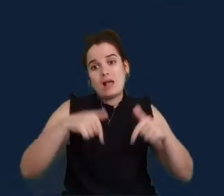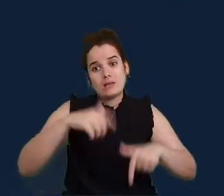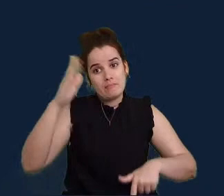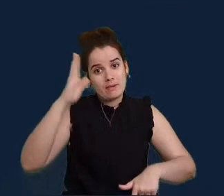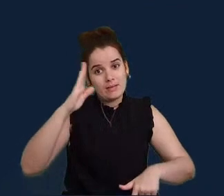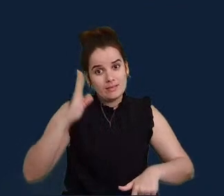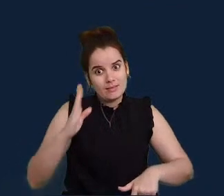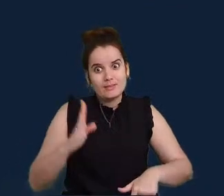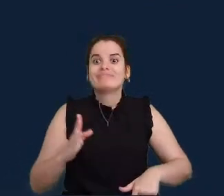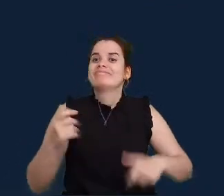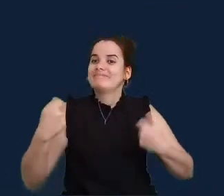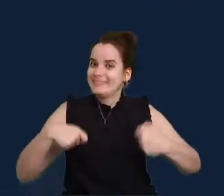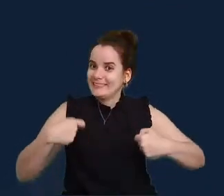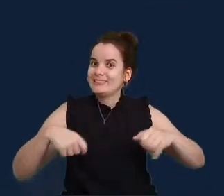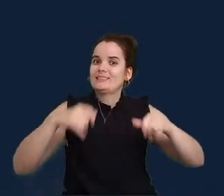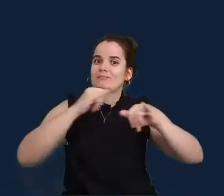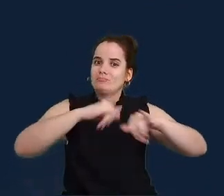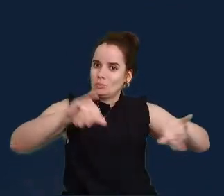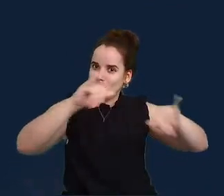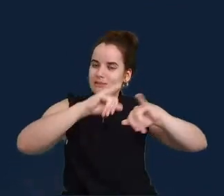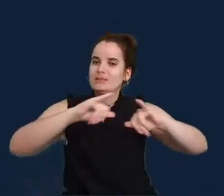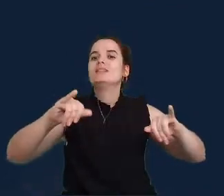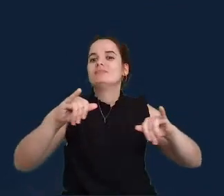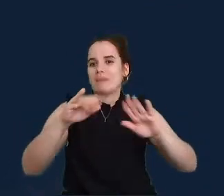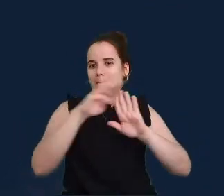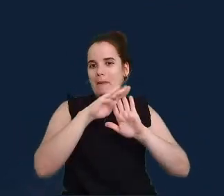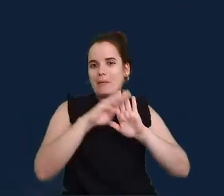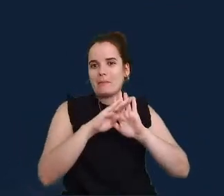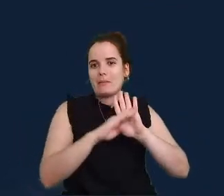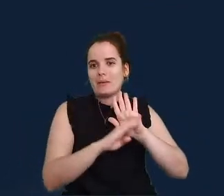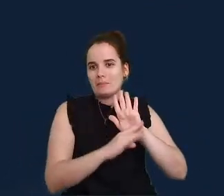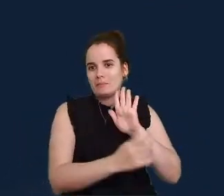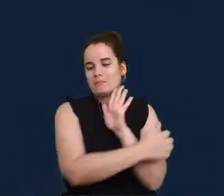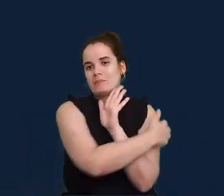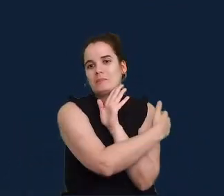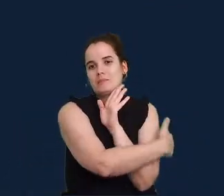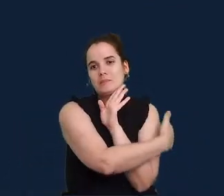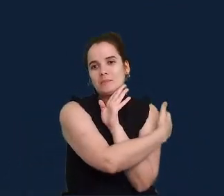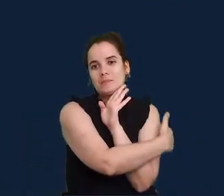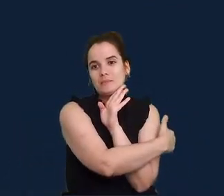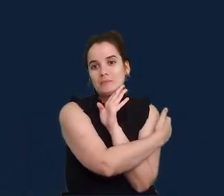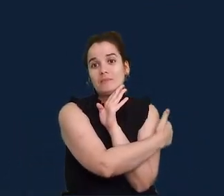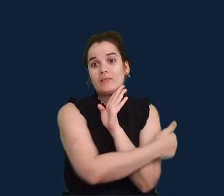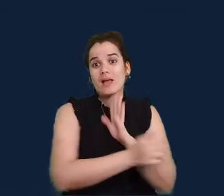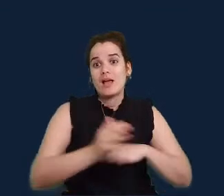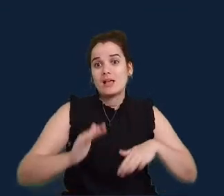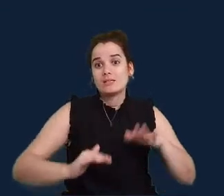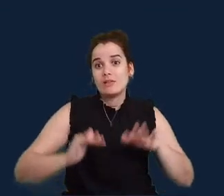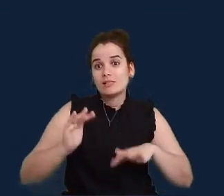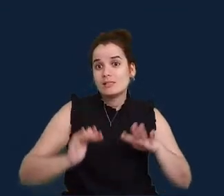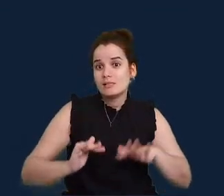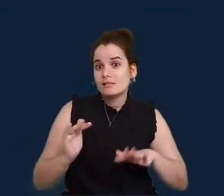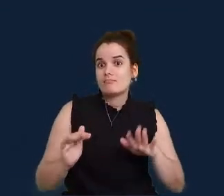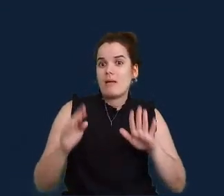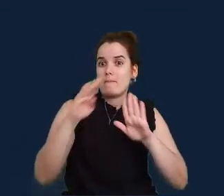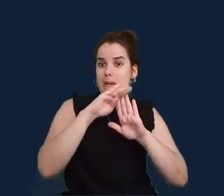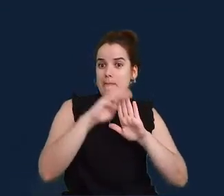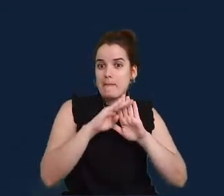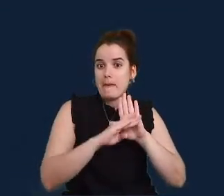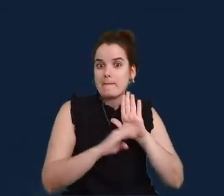not work, do not have data visualizations. There are a